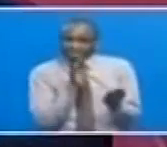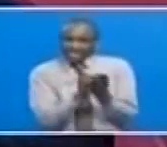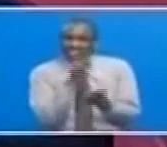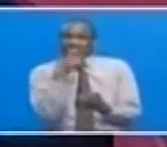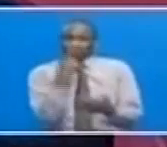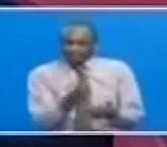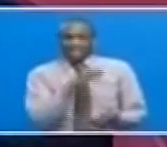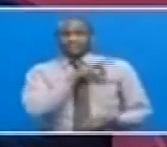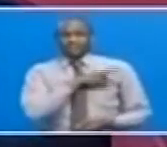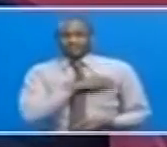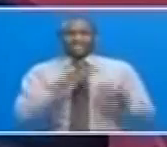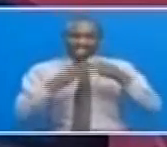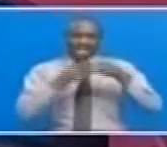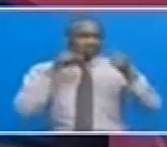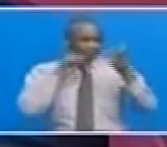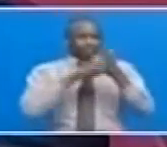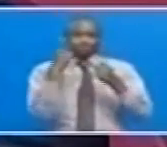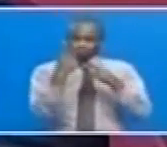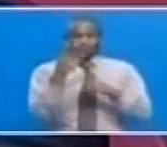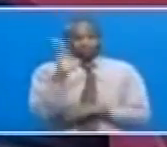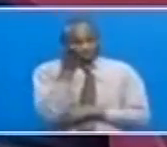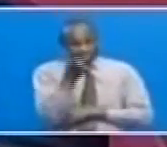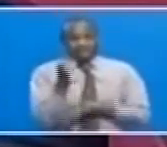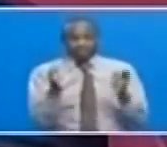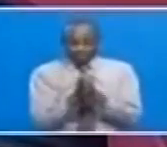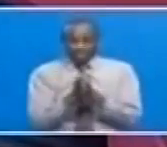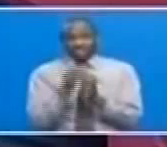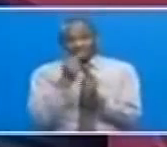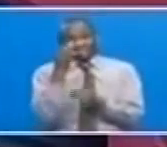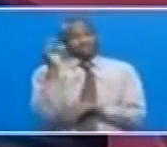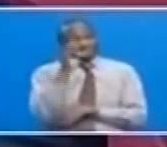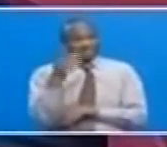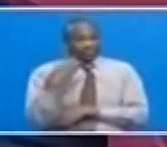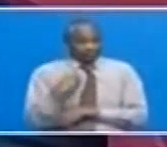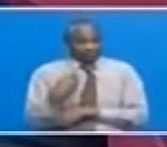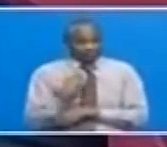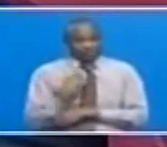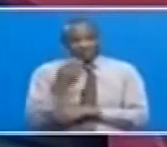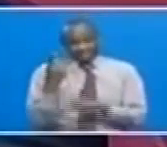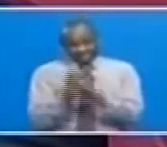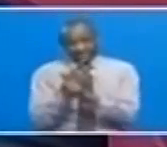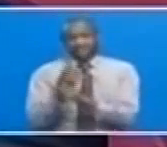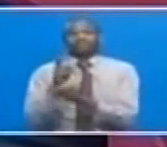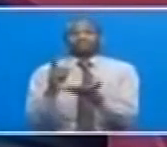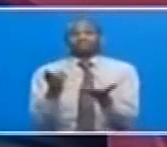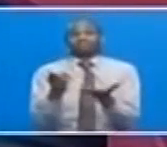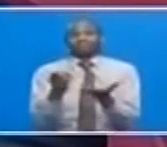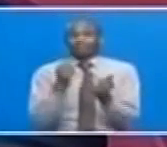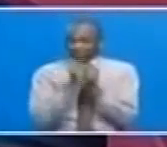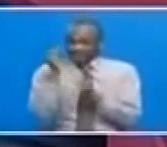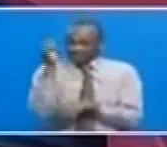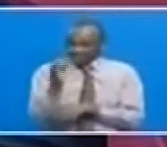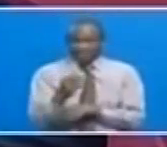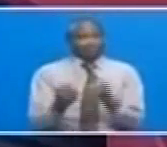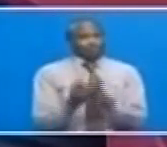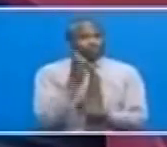announced a net profit of 9.2 billion shillings, supported by a 13% rise in loans and advances, which yielded 15%